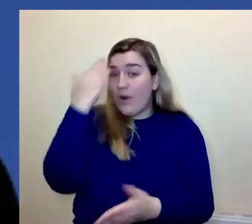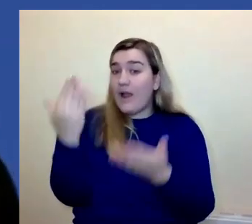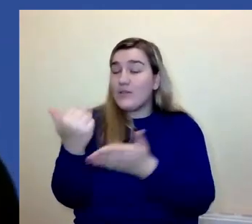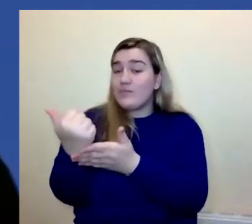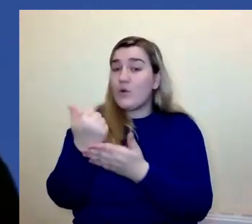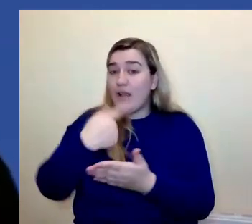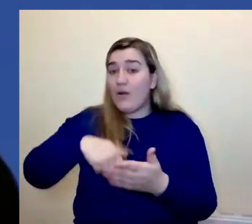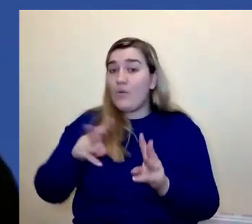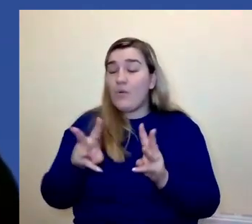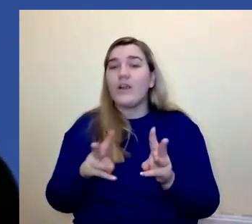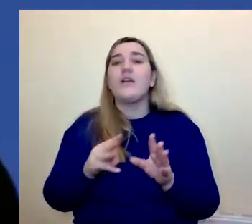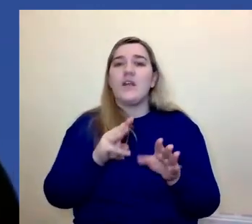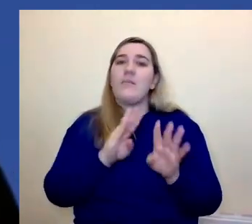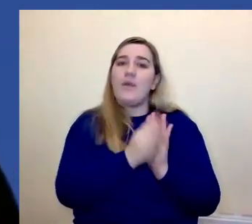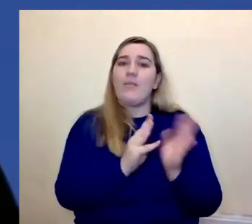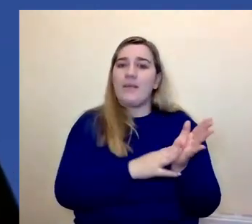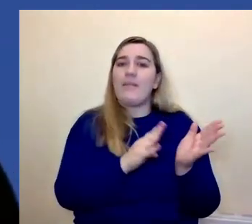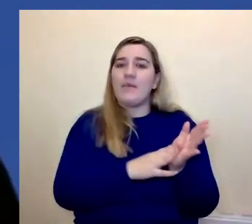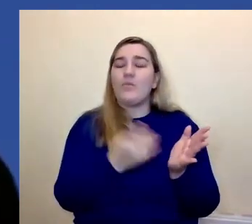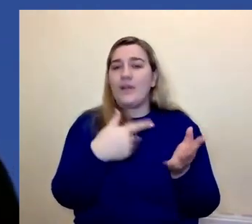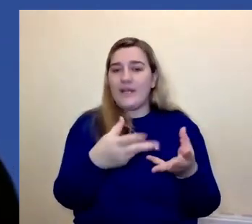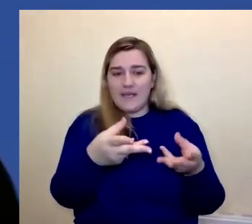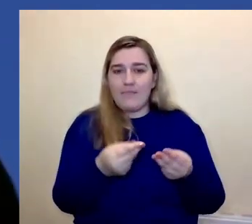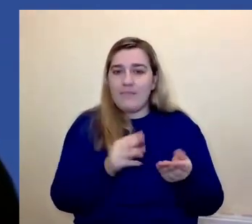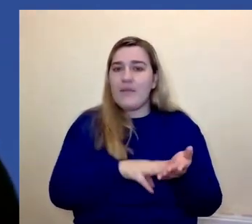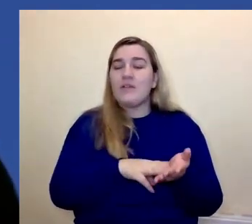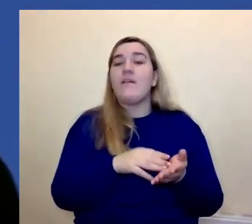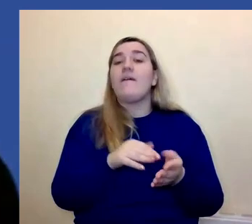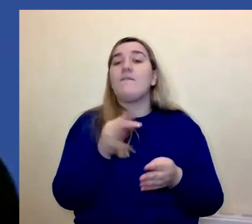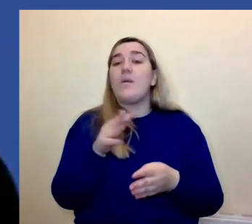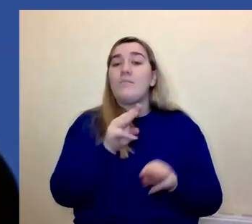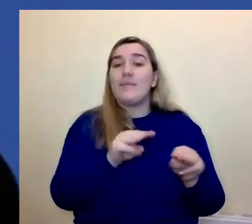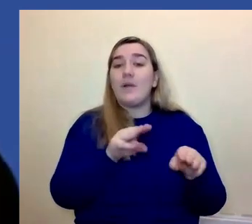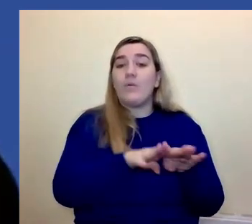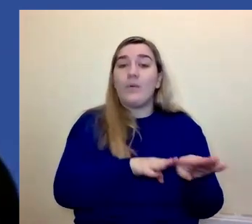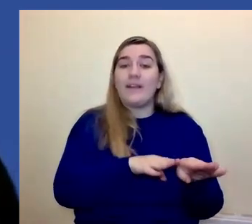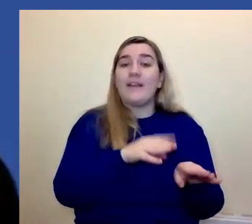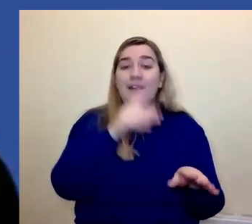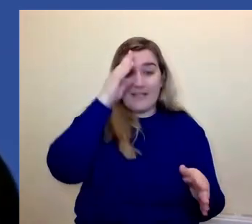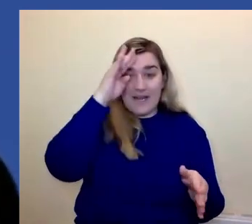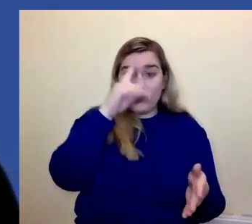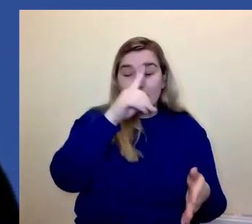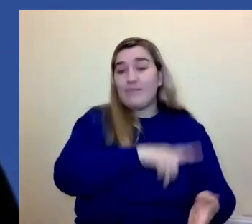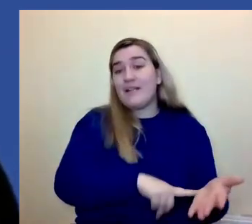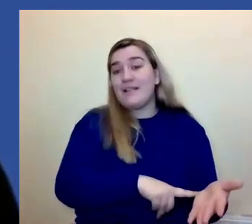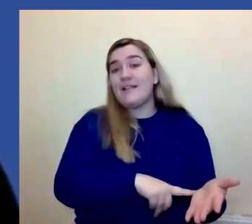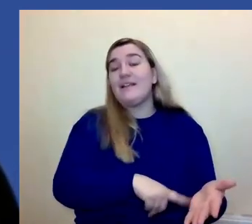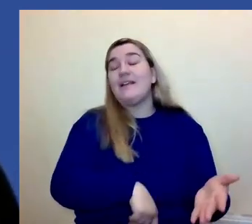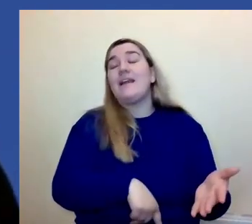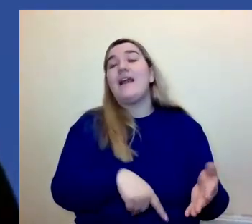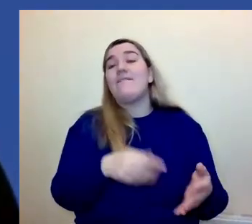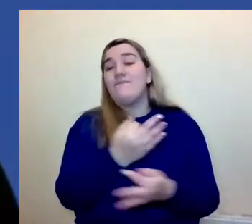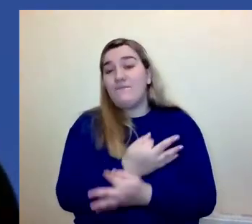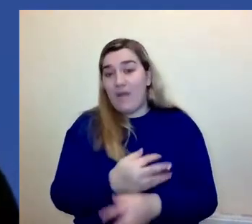becoming a member of Inclusion Ireland. So we accept membership from people with an intellectual disability, from family members, and from allies